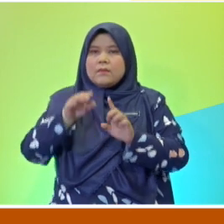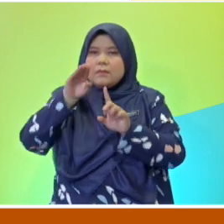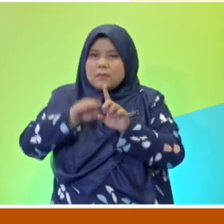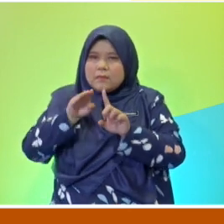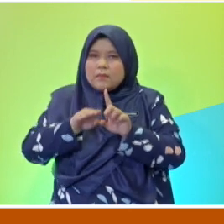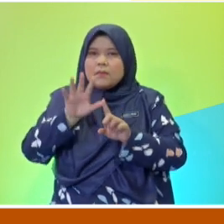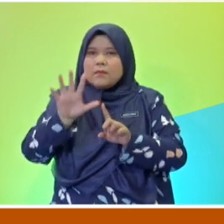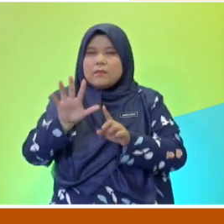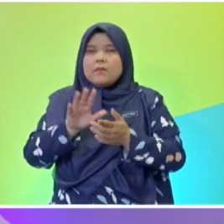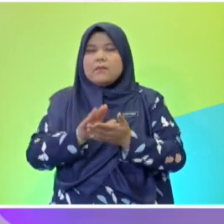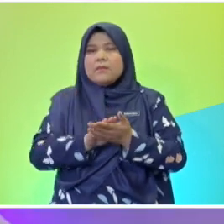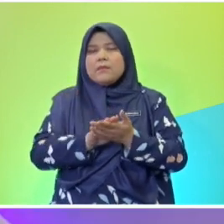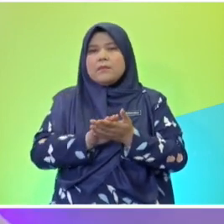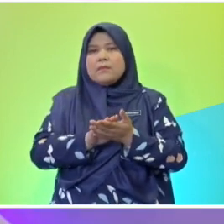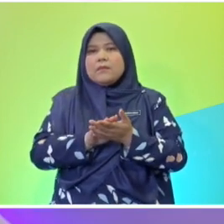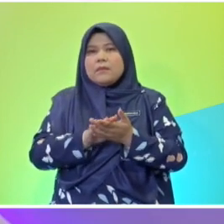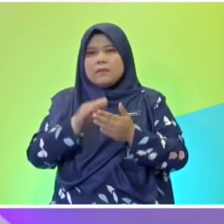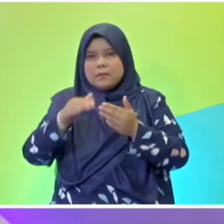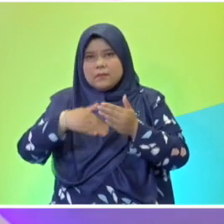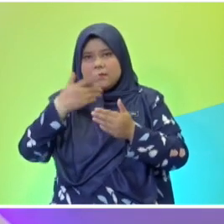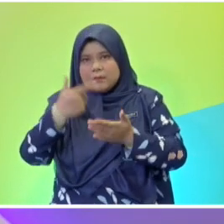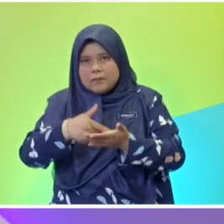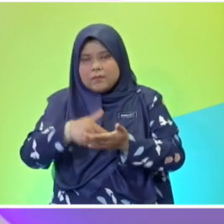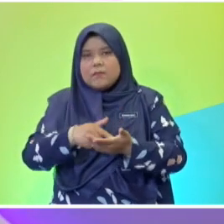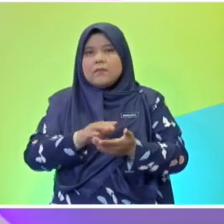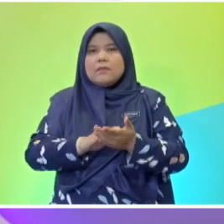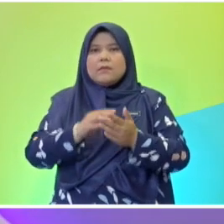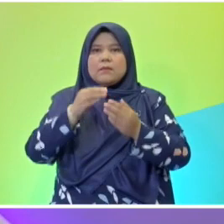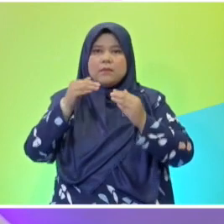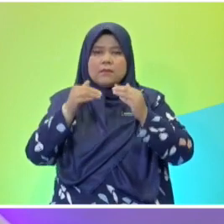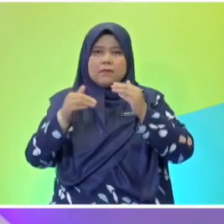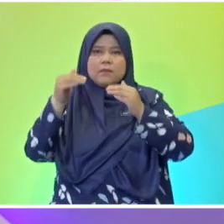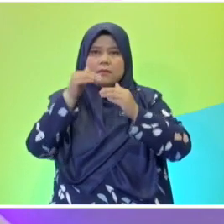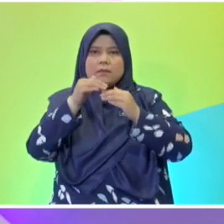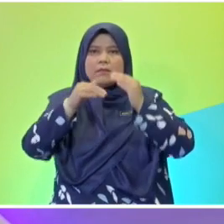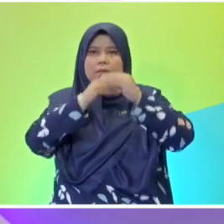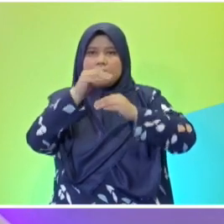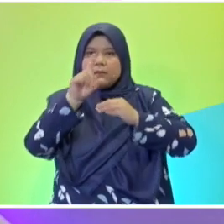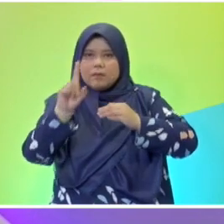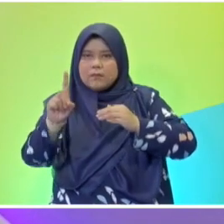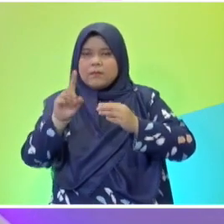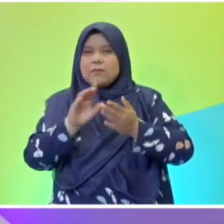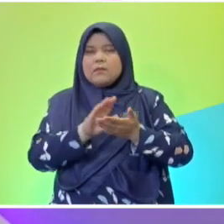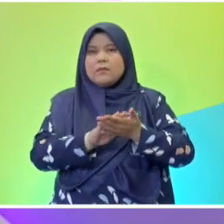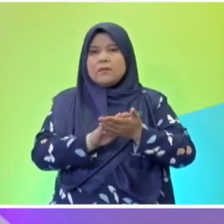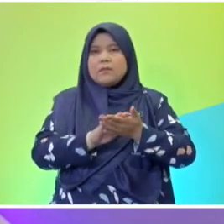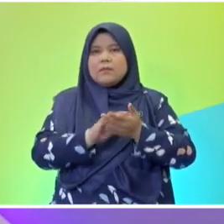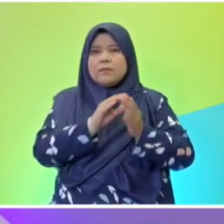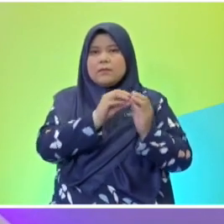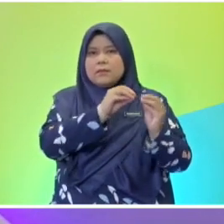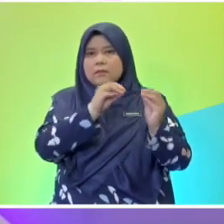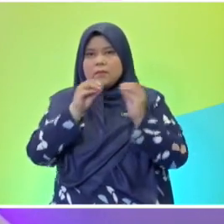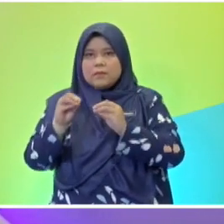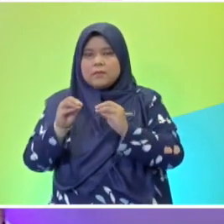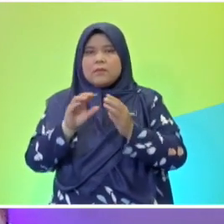Okay, however, Chris, another reminder, for Form 1, they are going to transfer information into table. For Form